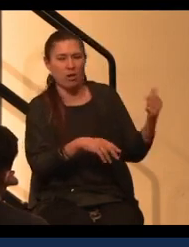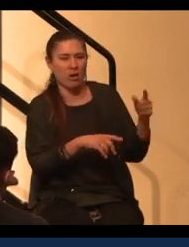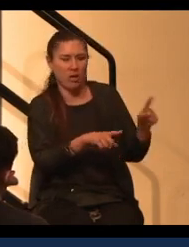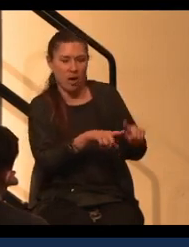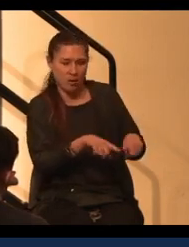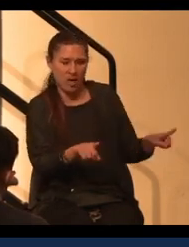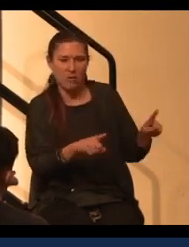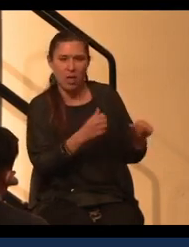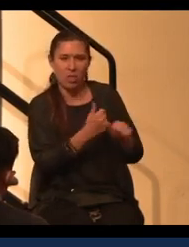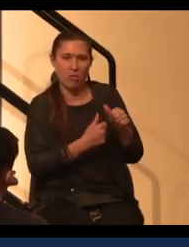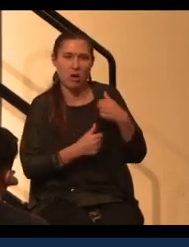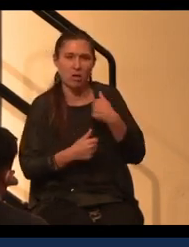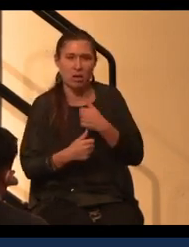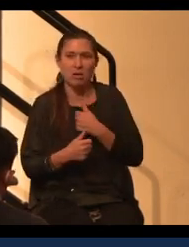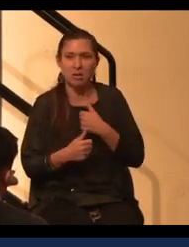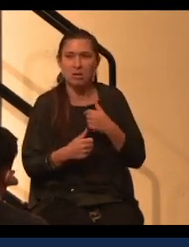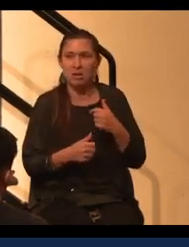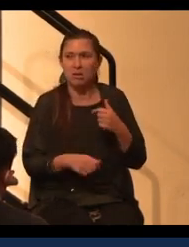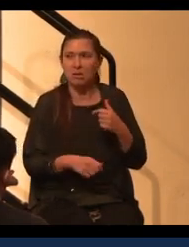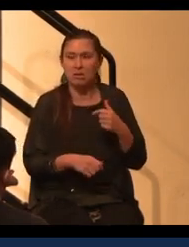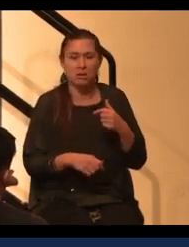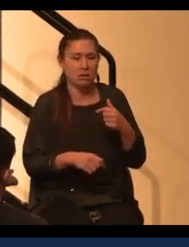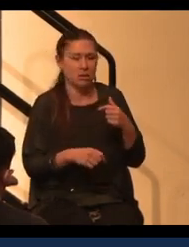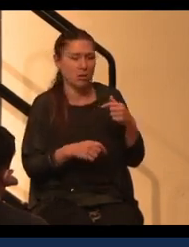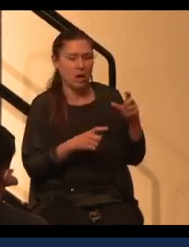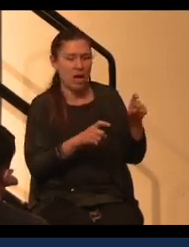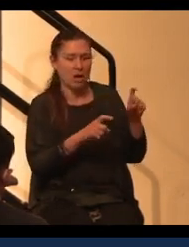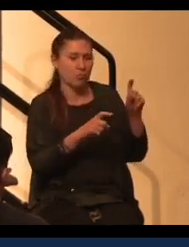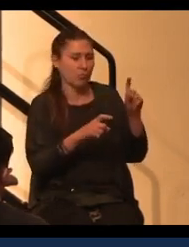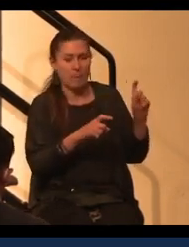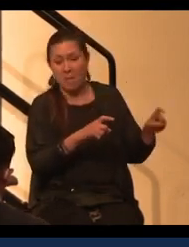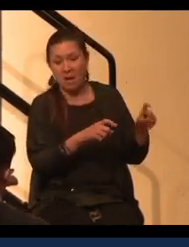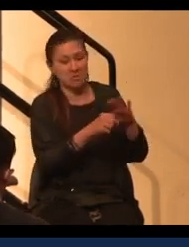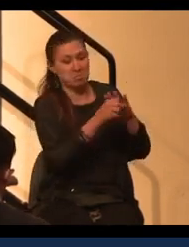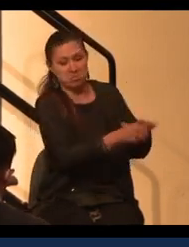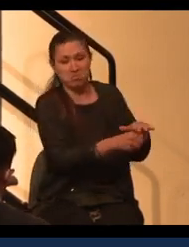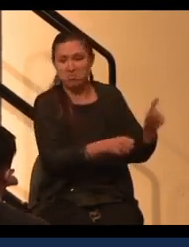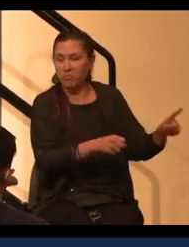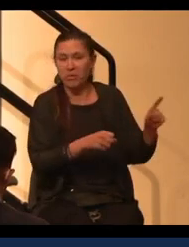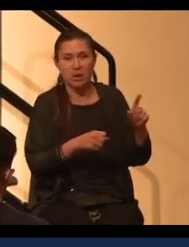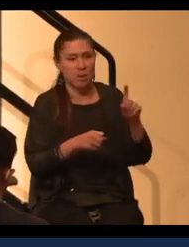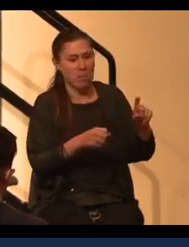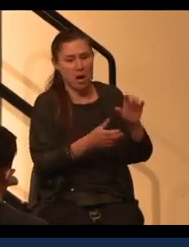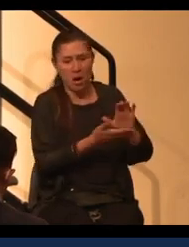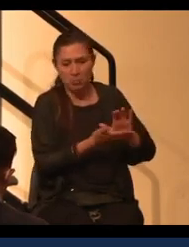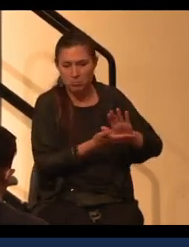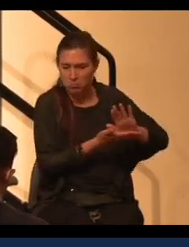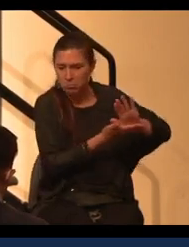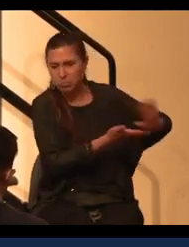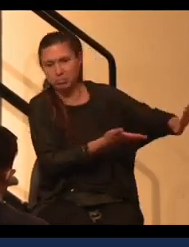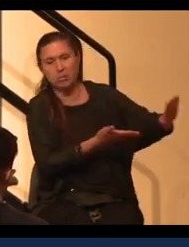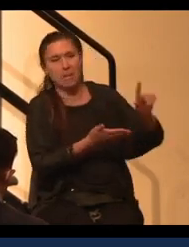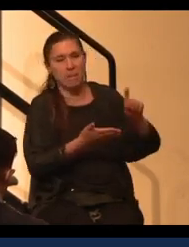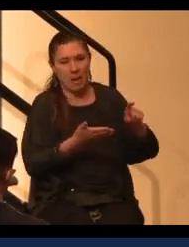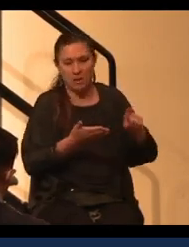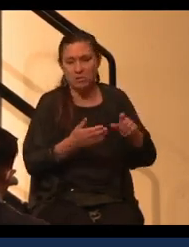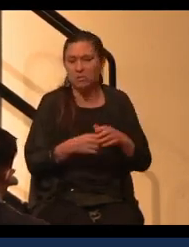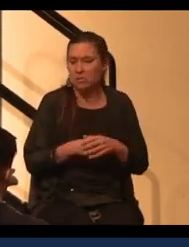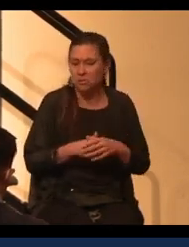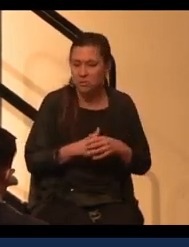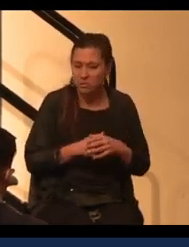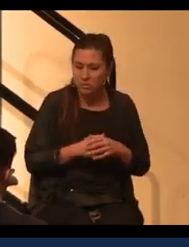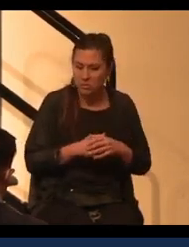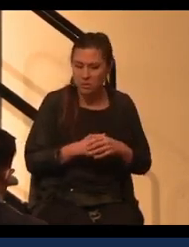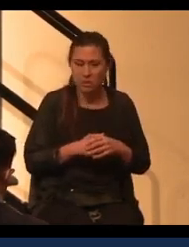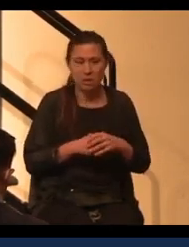they threaten us, in ways that they must be mistreated, in ways that they need to be put aside in